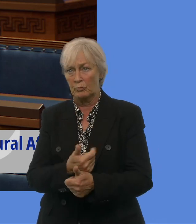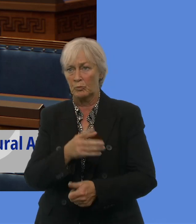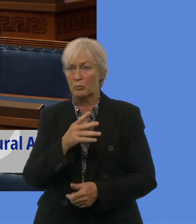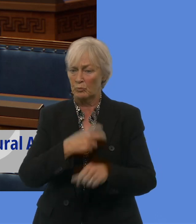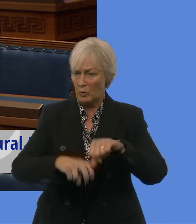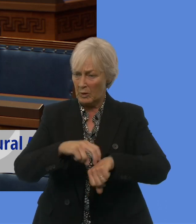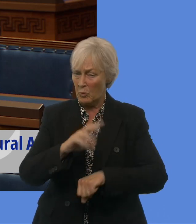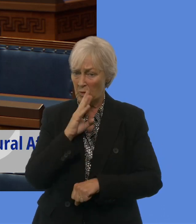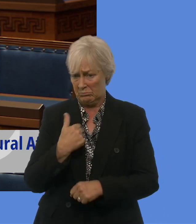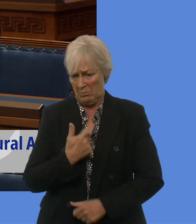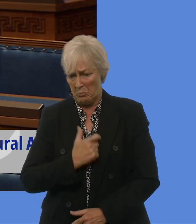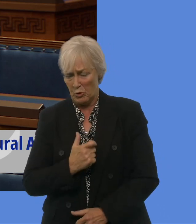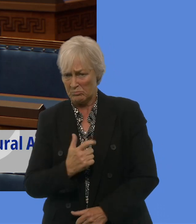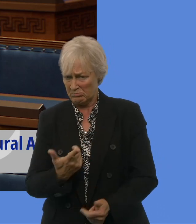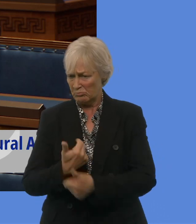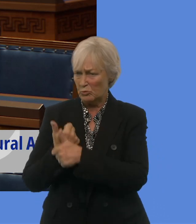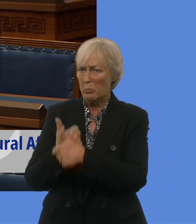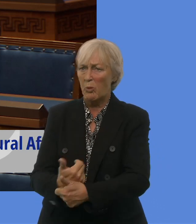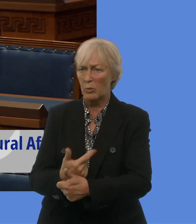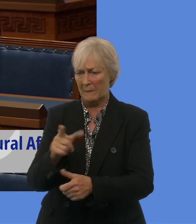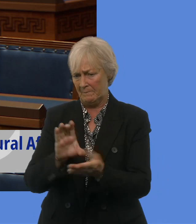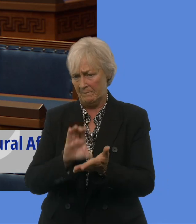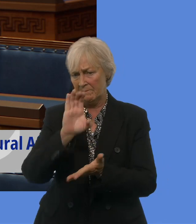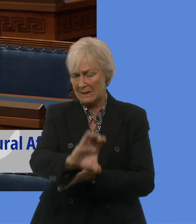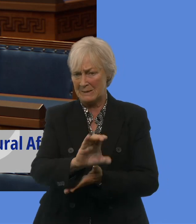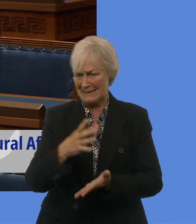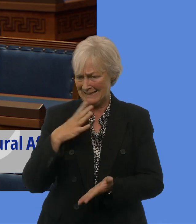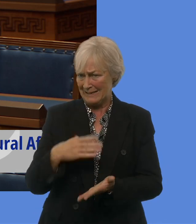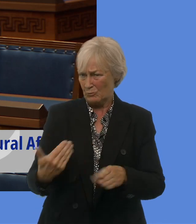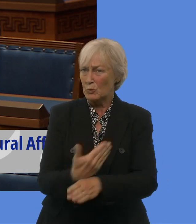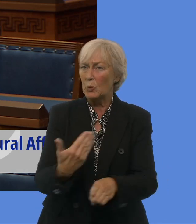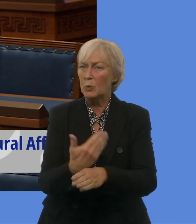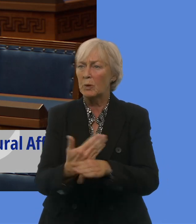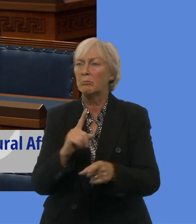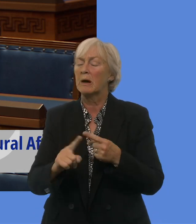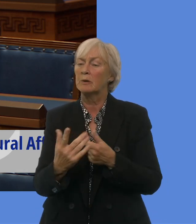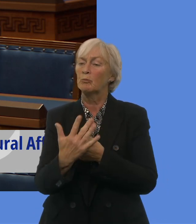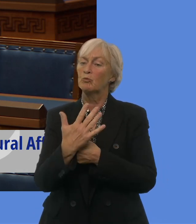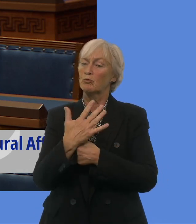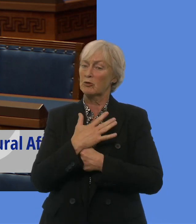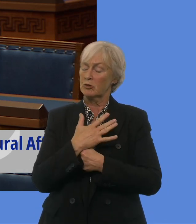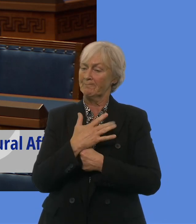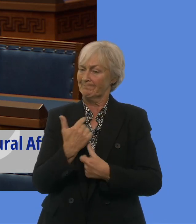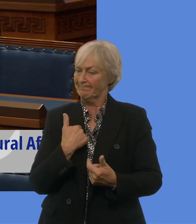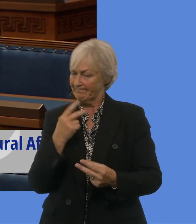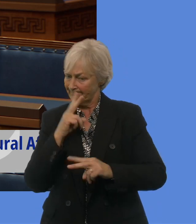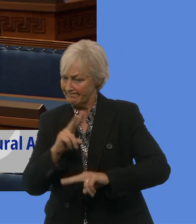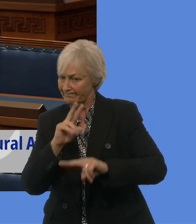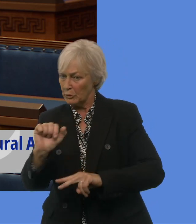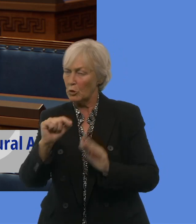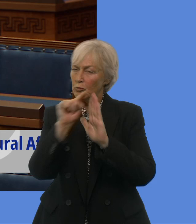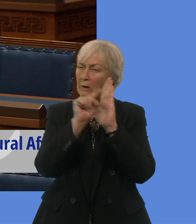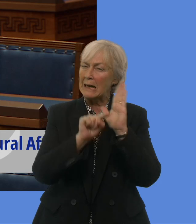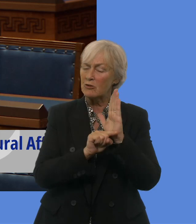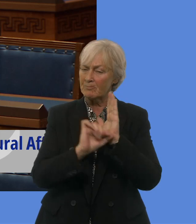kind of person I am in terms of supporting that investment that needs to be taking place. The pressure that I am bringing to bear is in relation to the regulation and